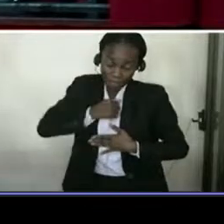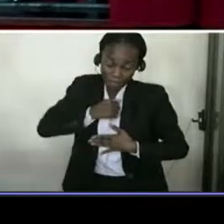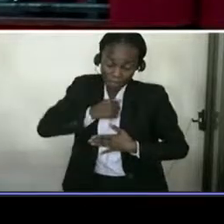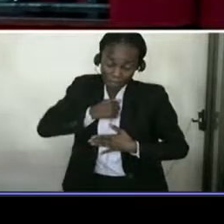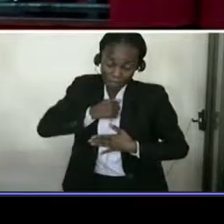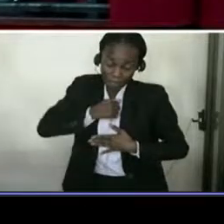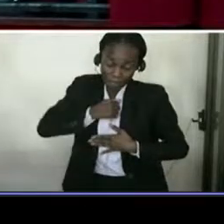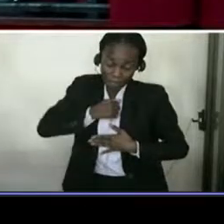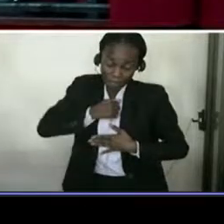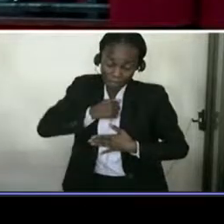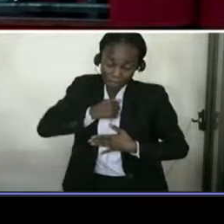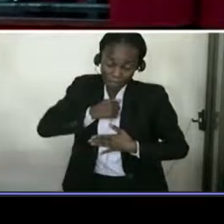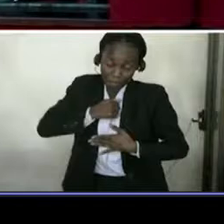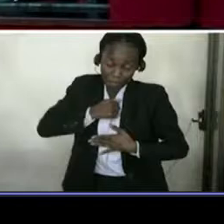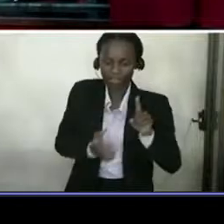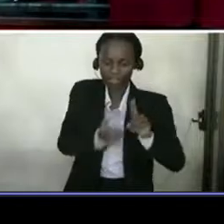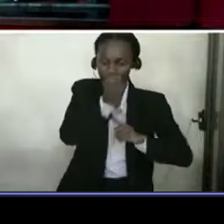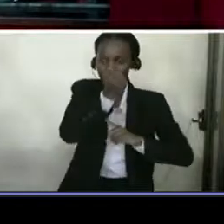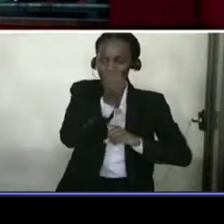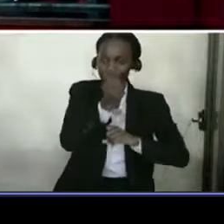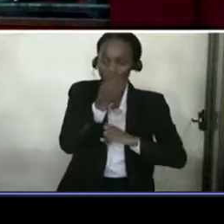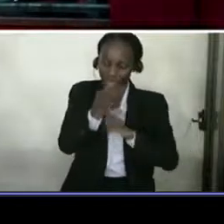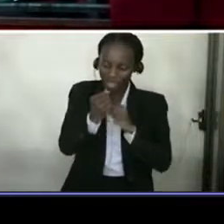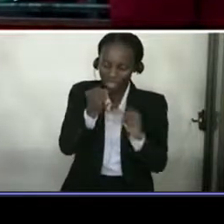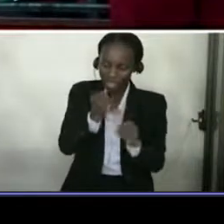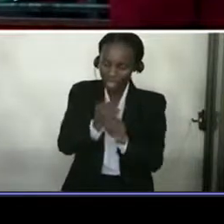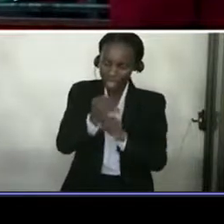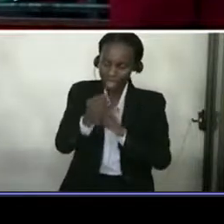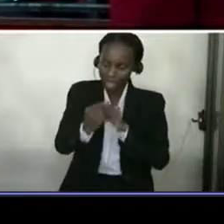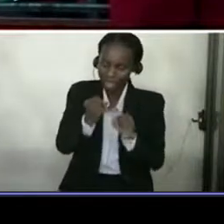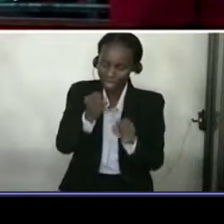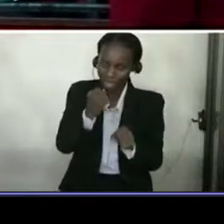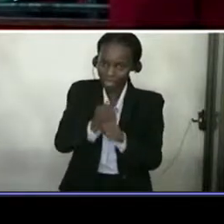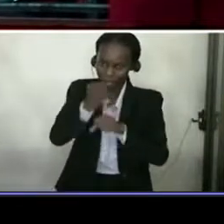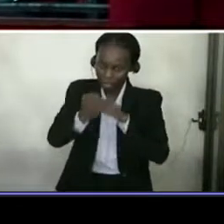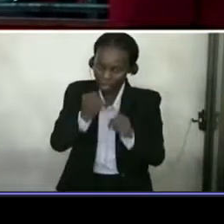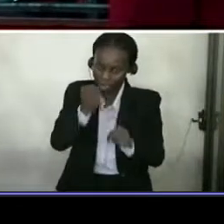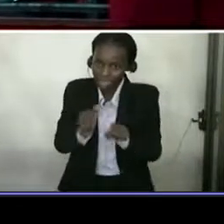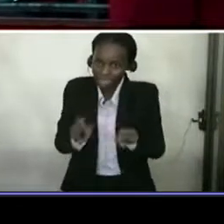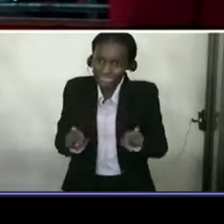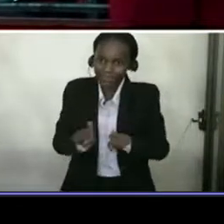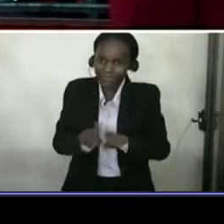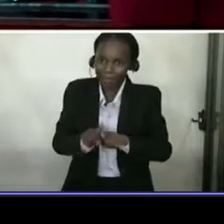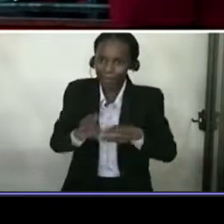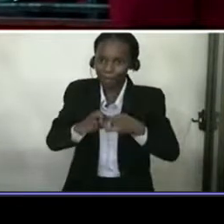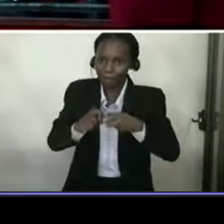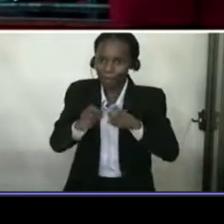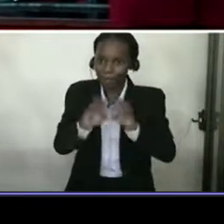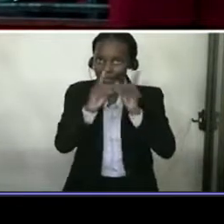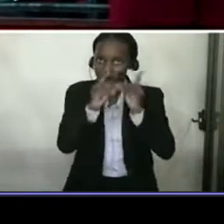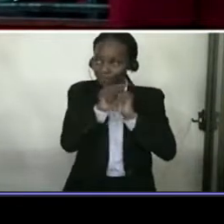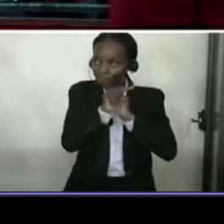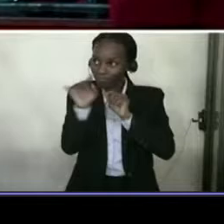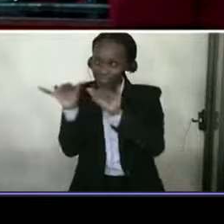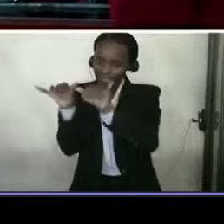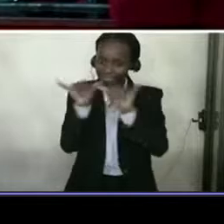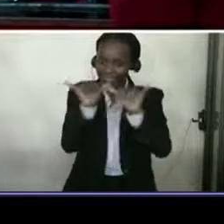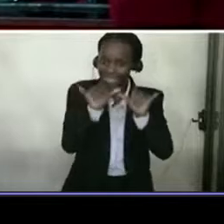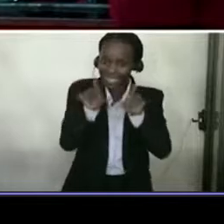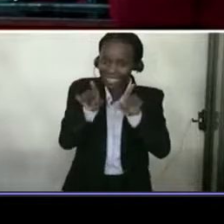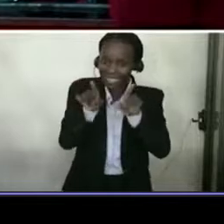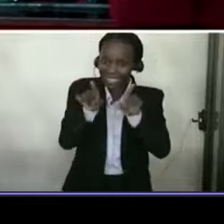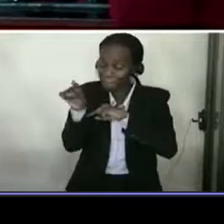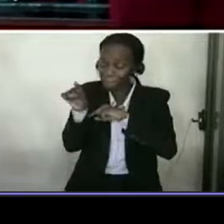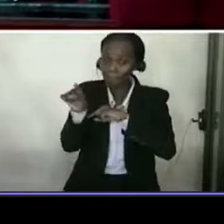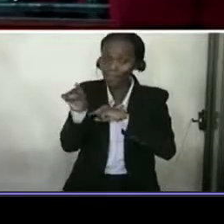Year in and year out, we are confronted by the same problem in the same departments, constantly fail to meet